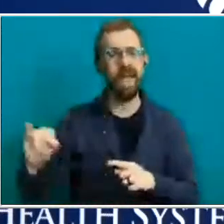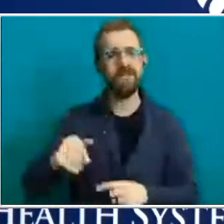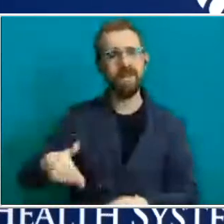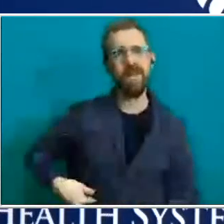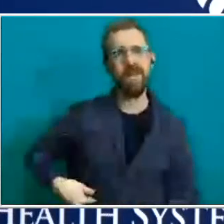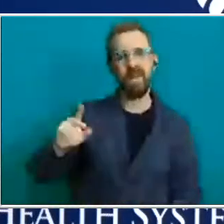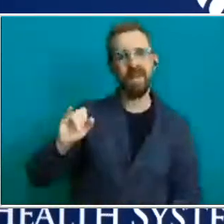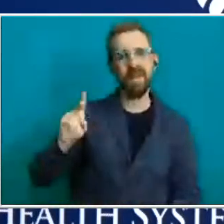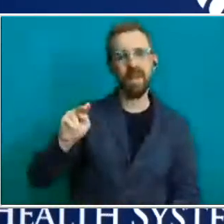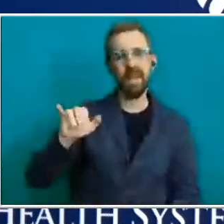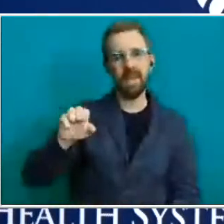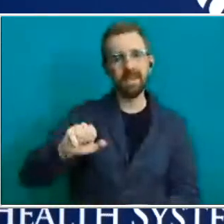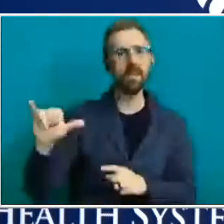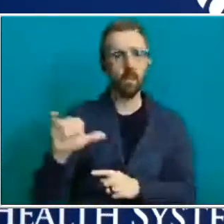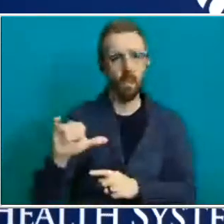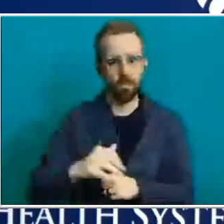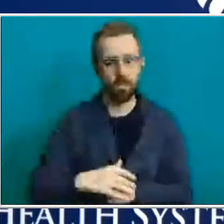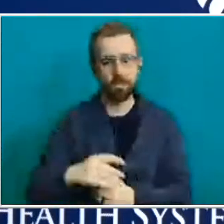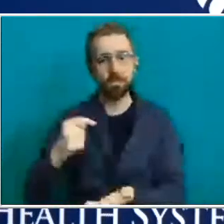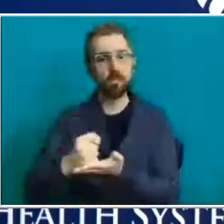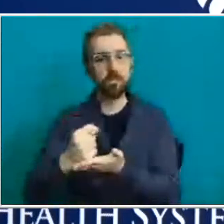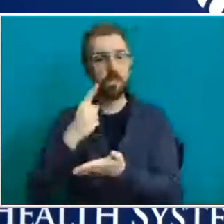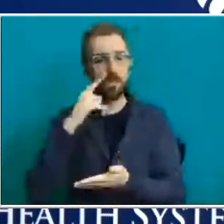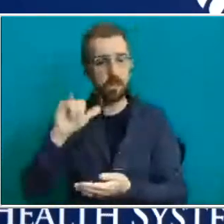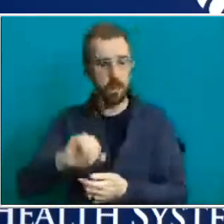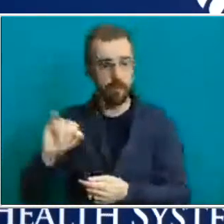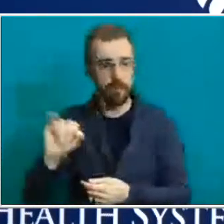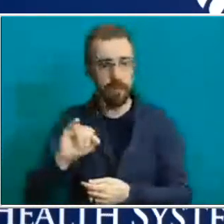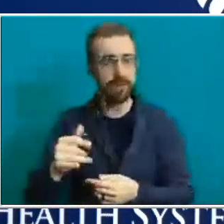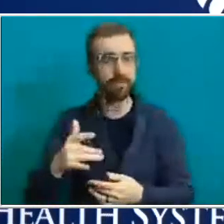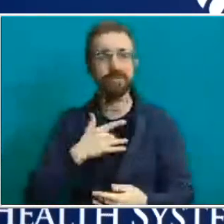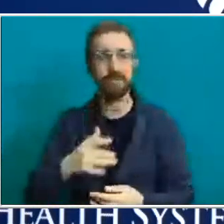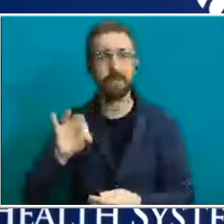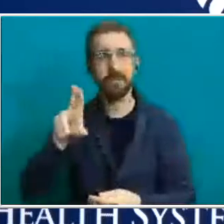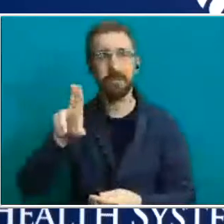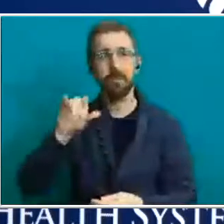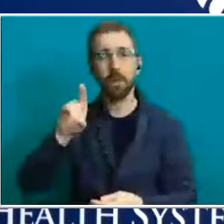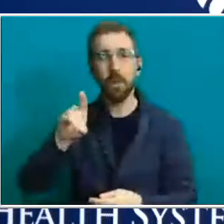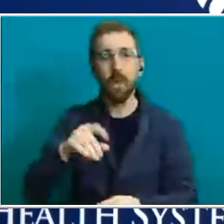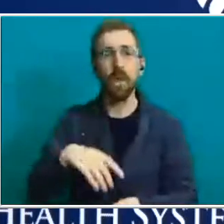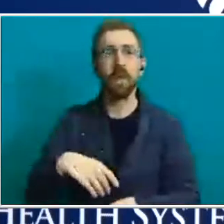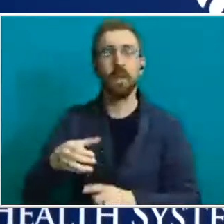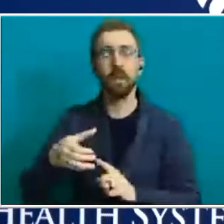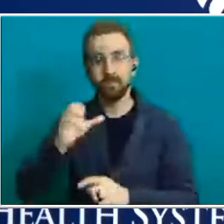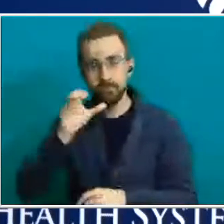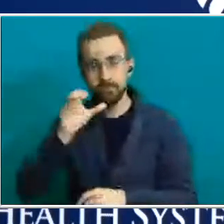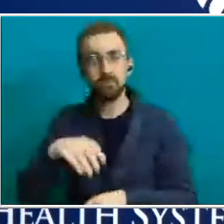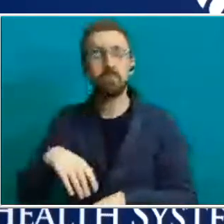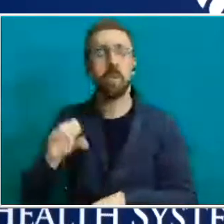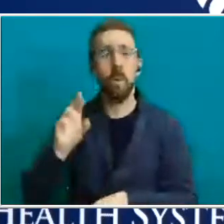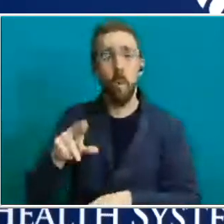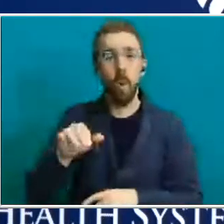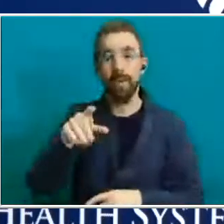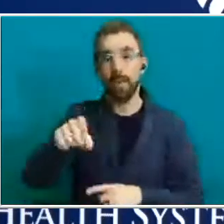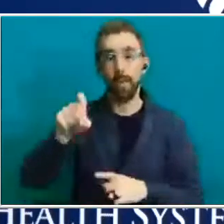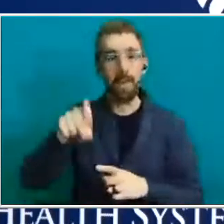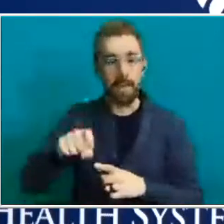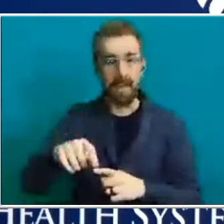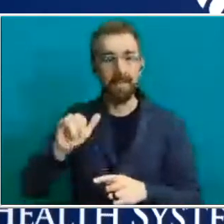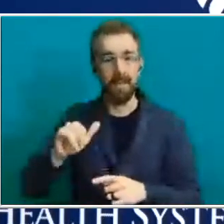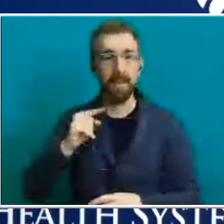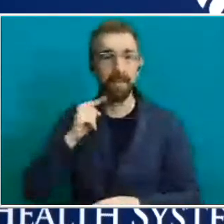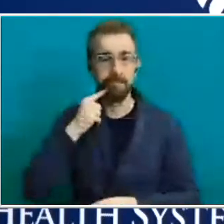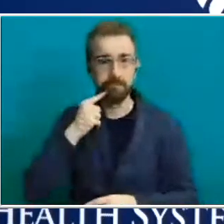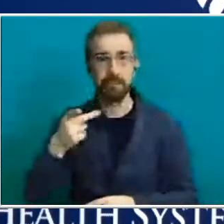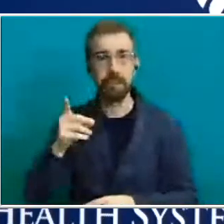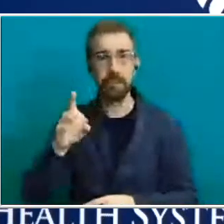treatment for this infection is just fluid resuscitation, so hydration with fluids, or if you need it, if you are that dehydrated, going